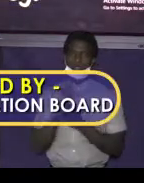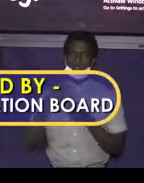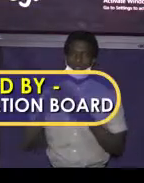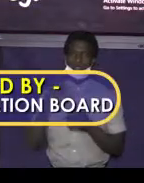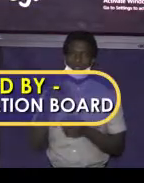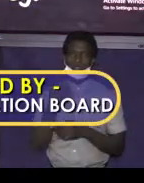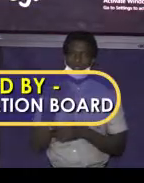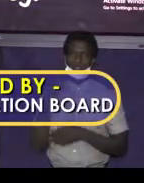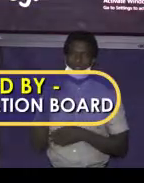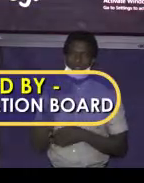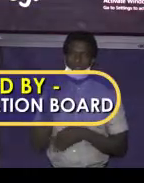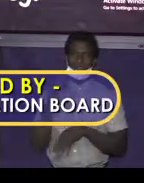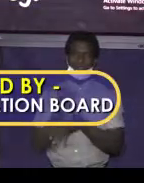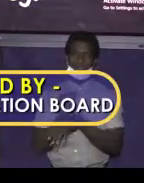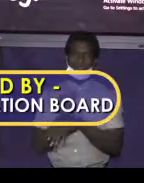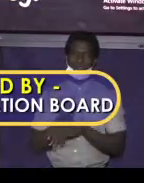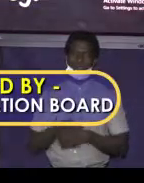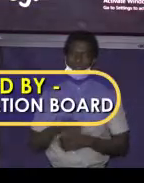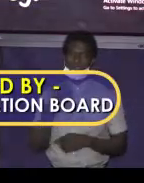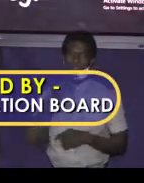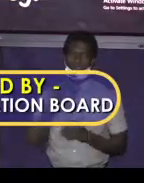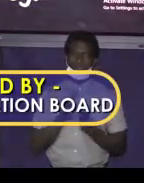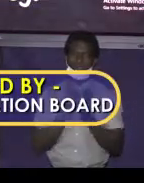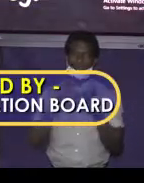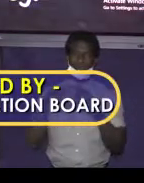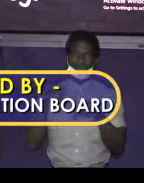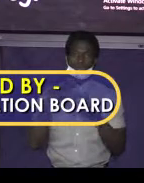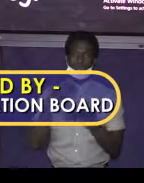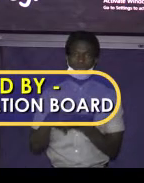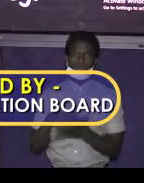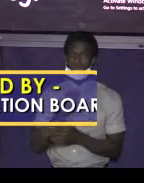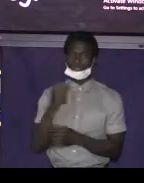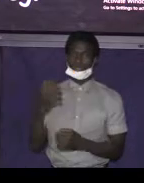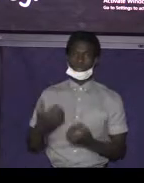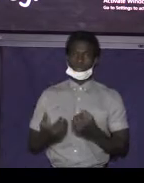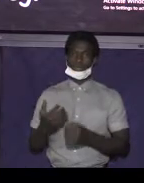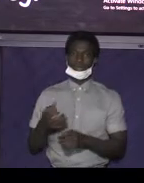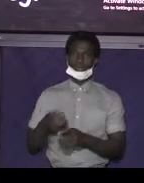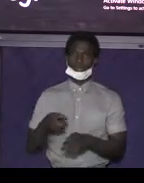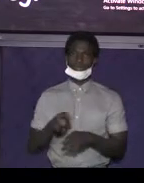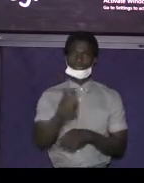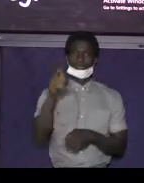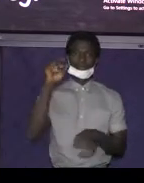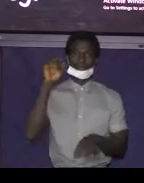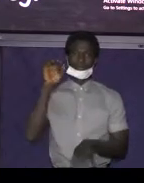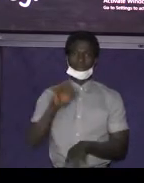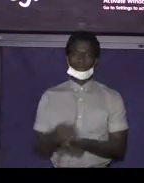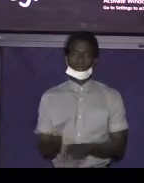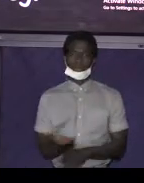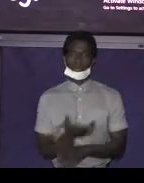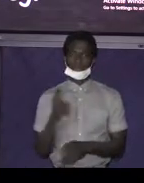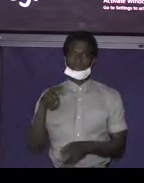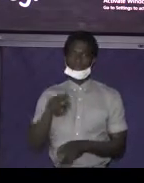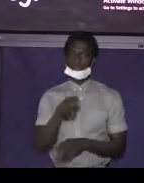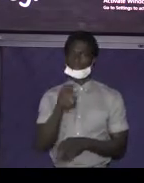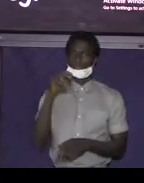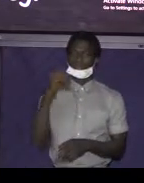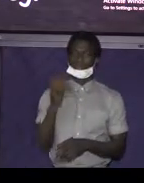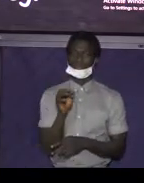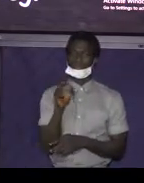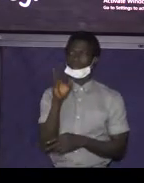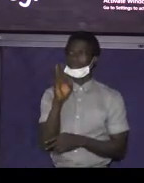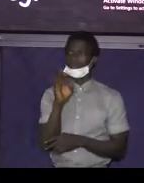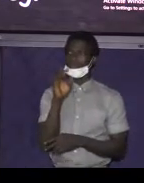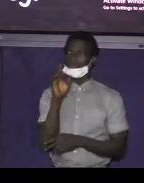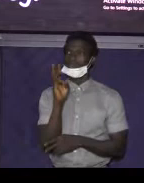previous homework. You were asked to do this. A car traveling at an average speed of 96 kilometers per hour goes